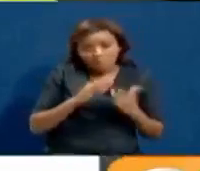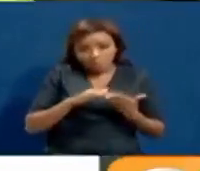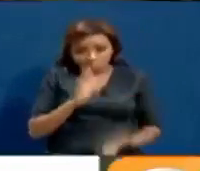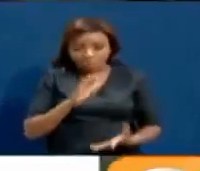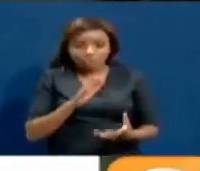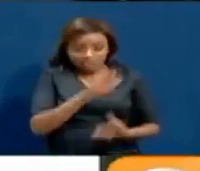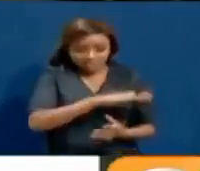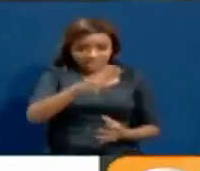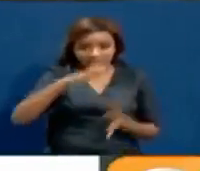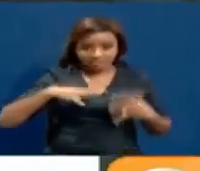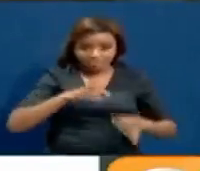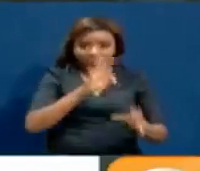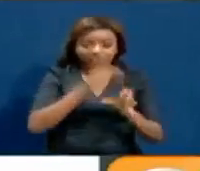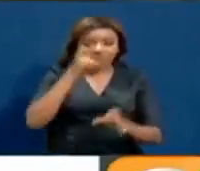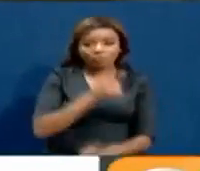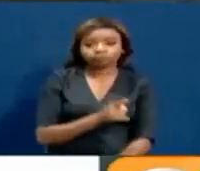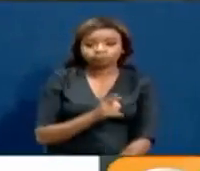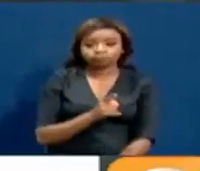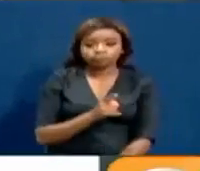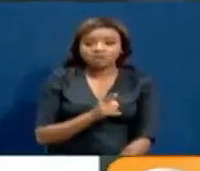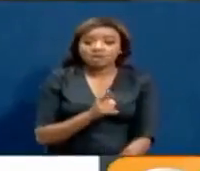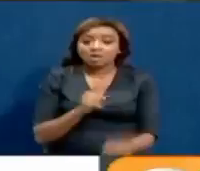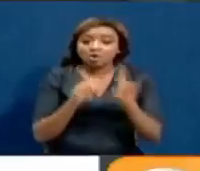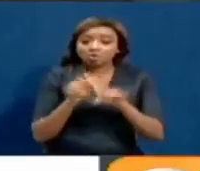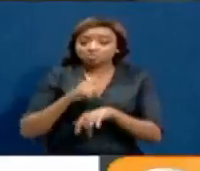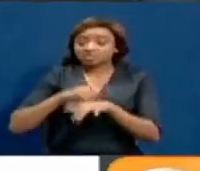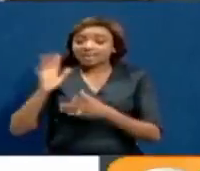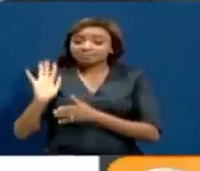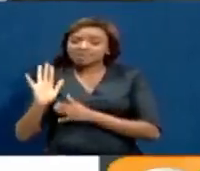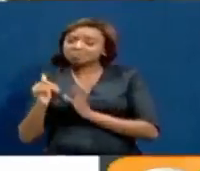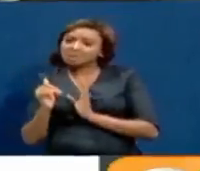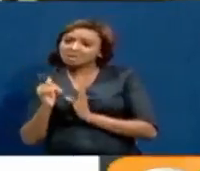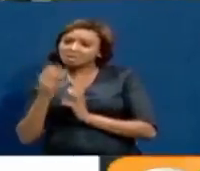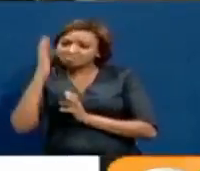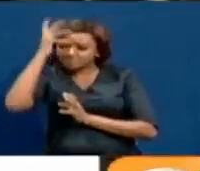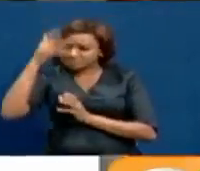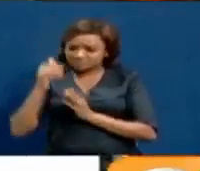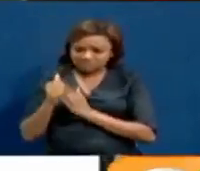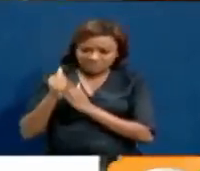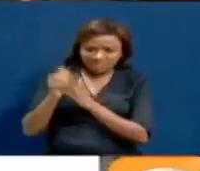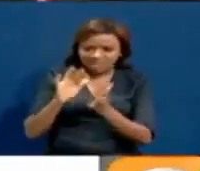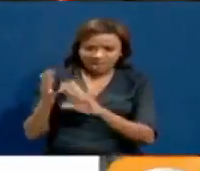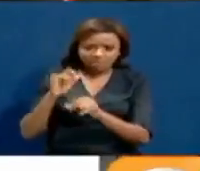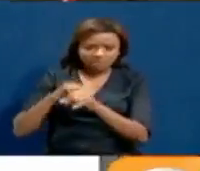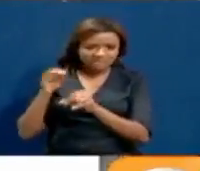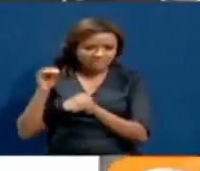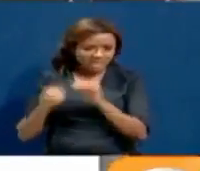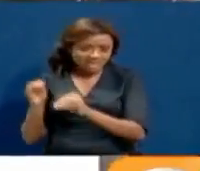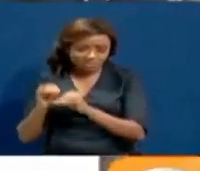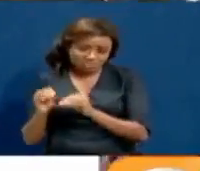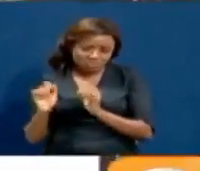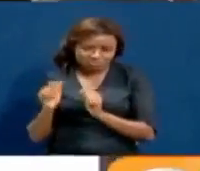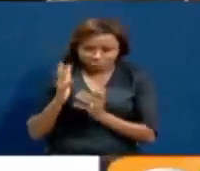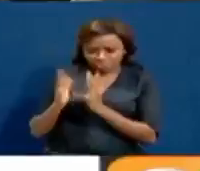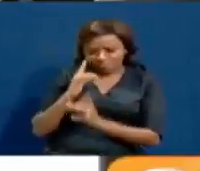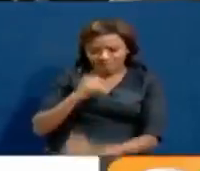more electoral college votes. President Trump's leadership during the COVID-19 pandemic will be weighed during the election, as his